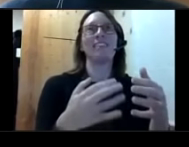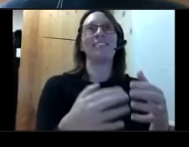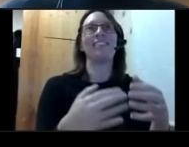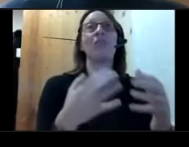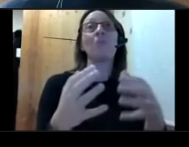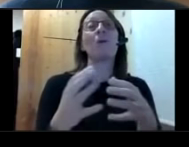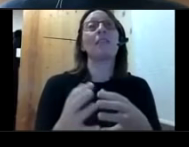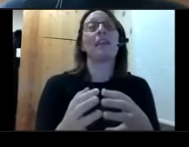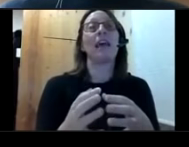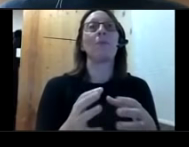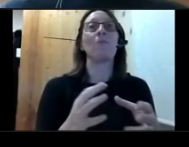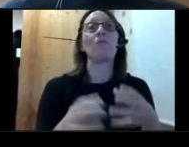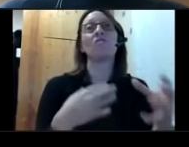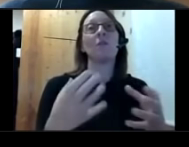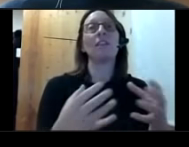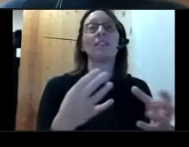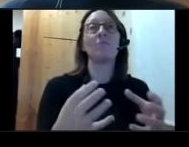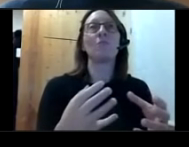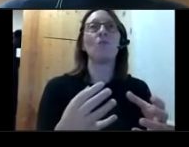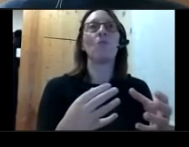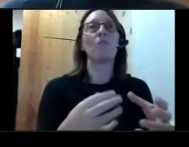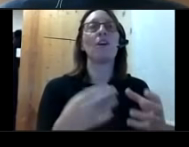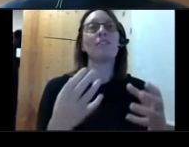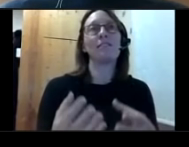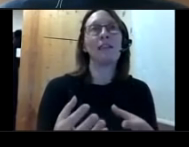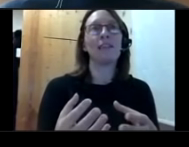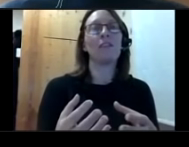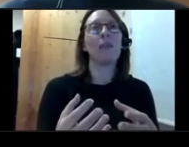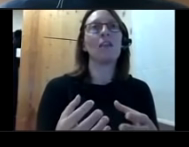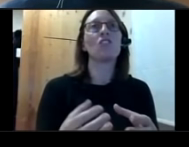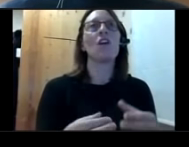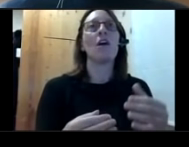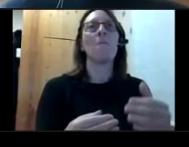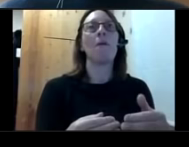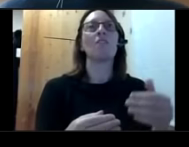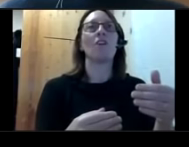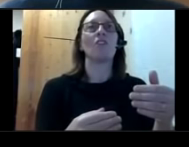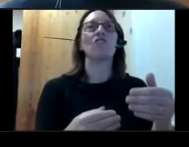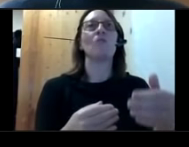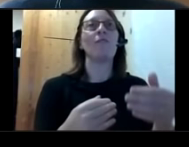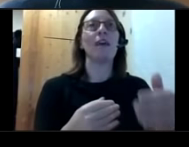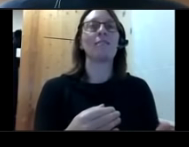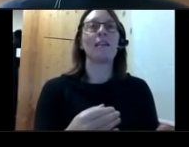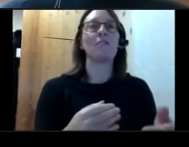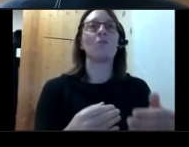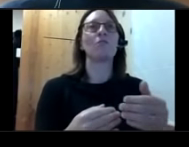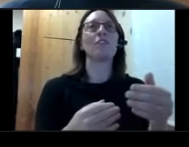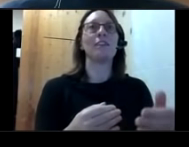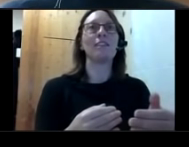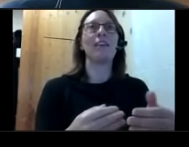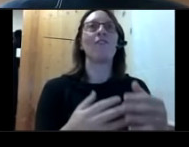is better than nothing, because it can help people who just might need some support with understanding speech. But do you have an